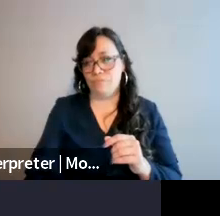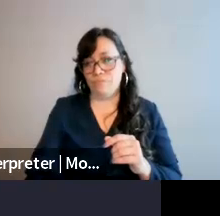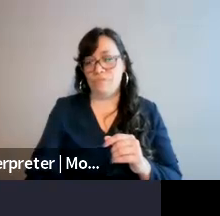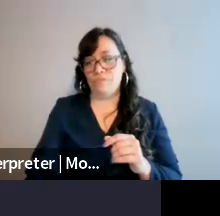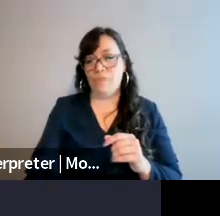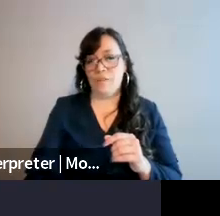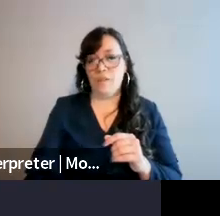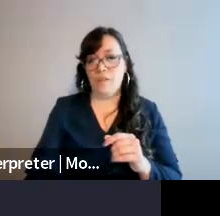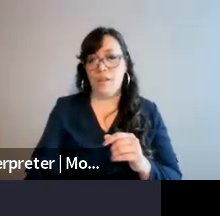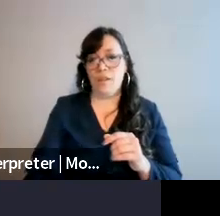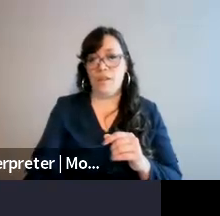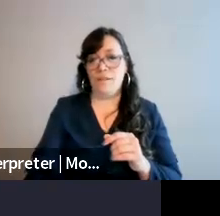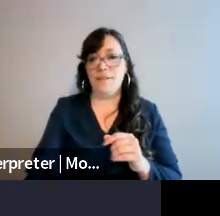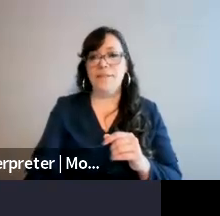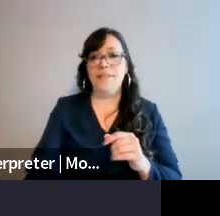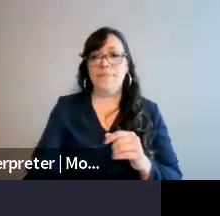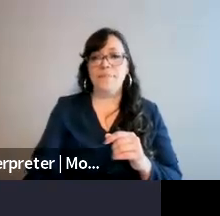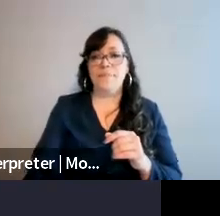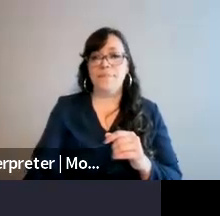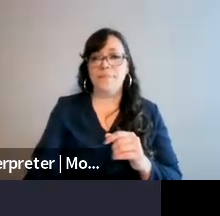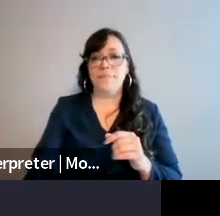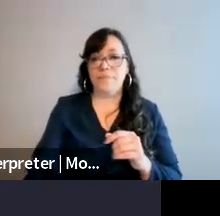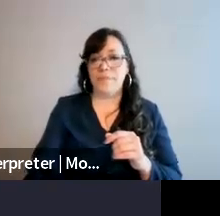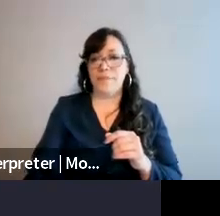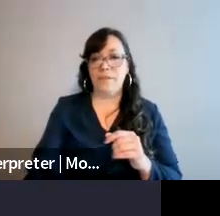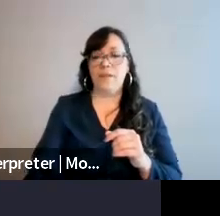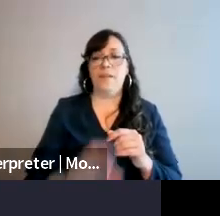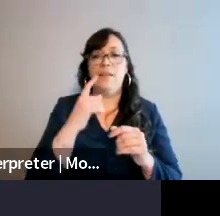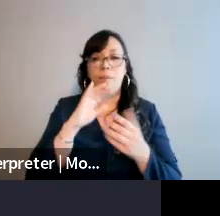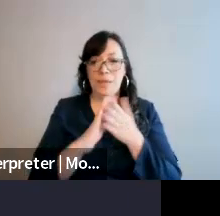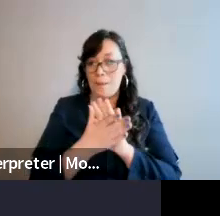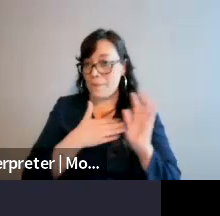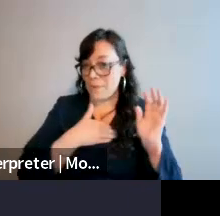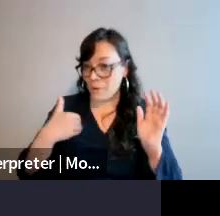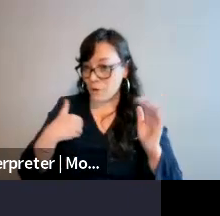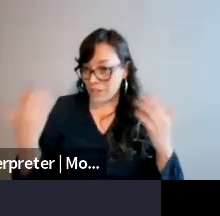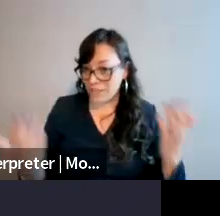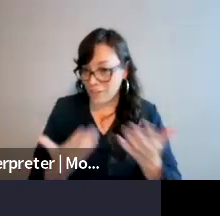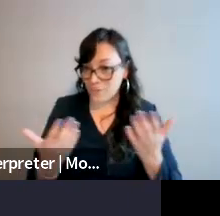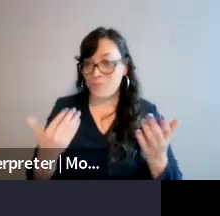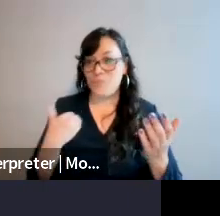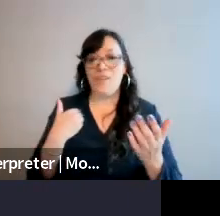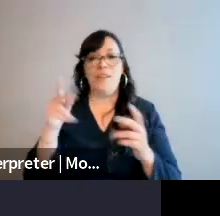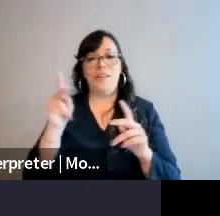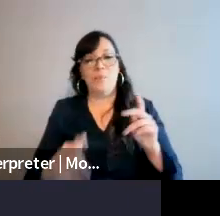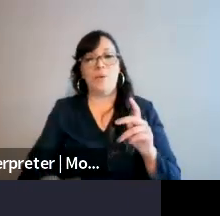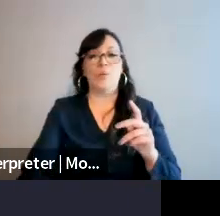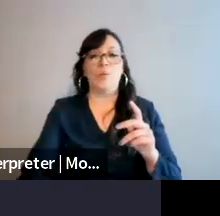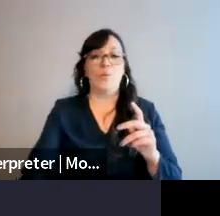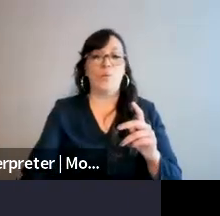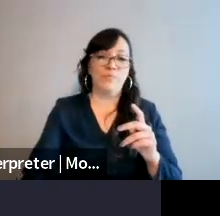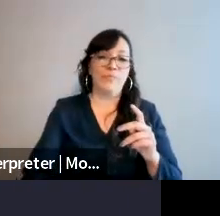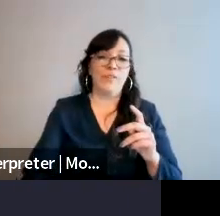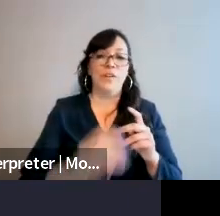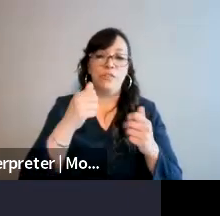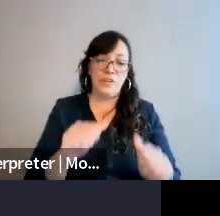become a member of IDHA. By doing so, you really join an amazing, inspiring community of people who are trying to resist and change